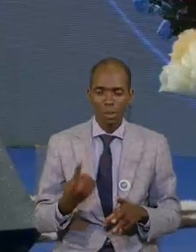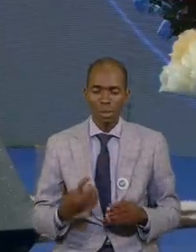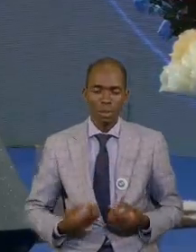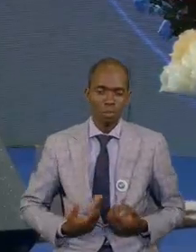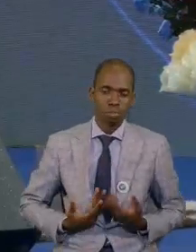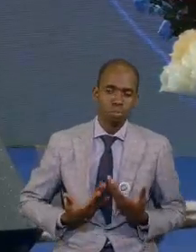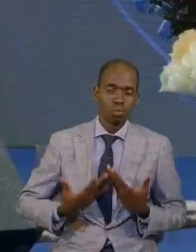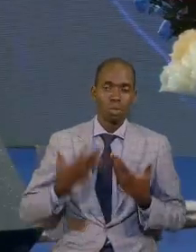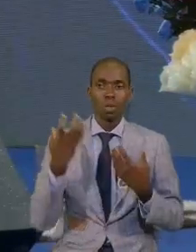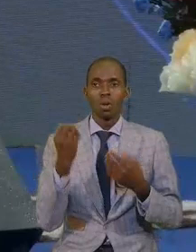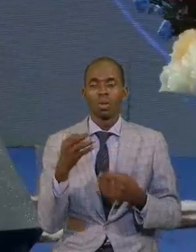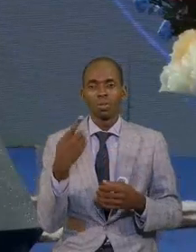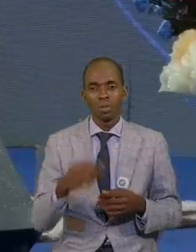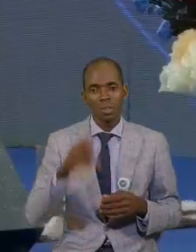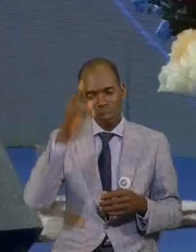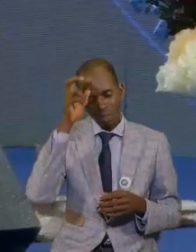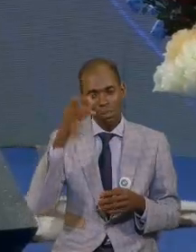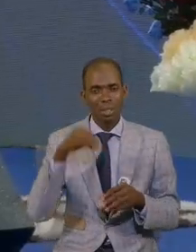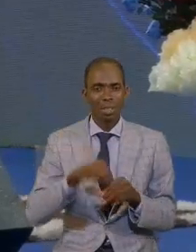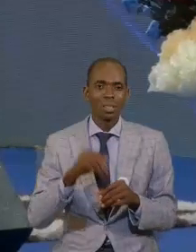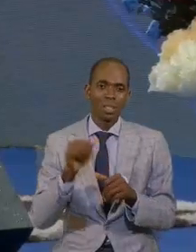the devil in any man's life.